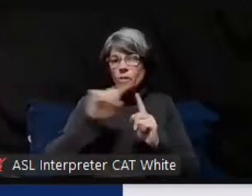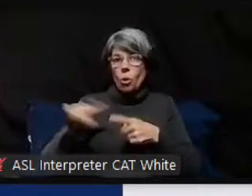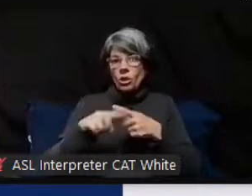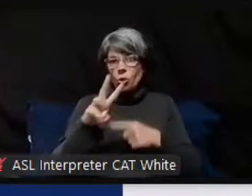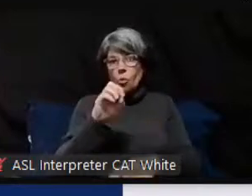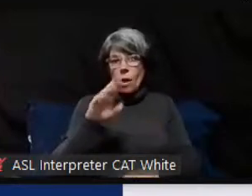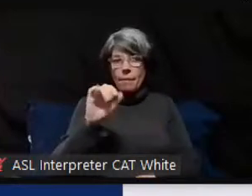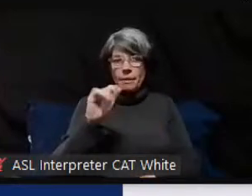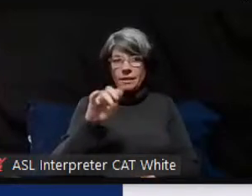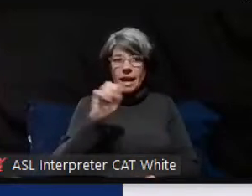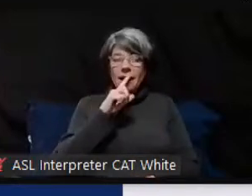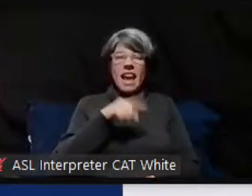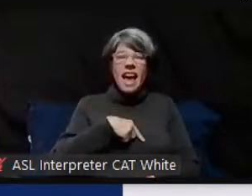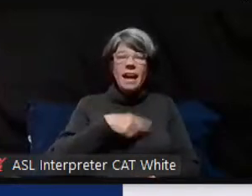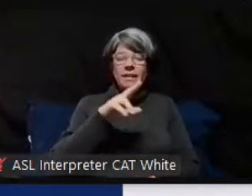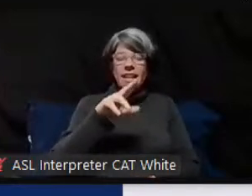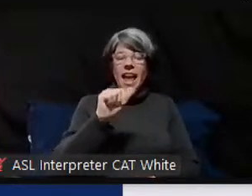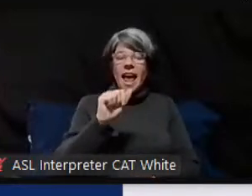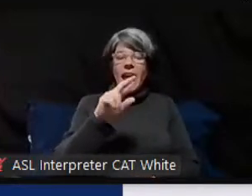at